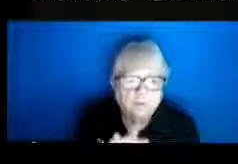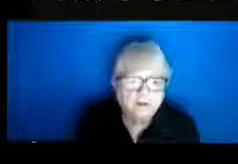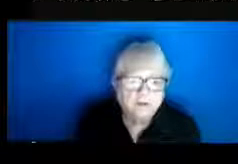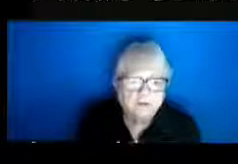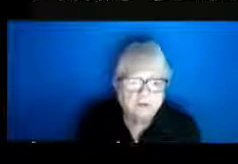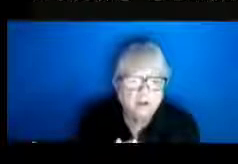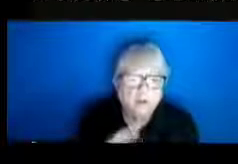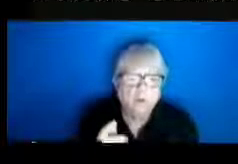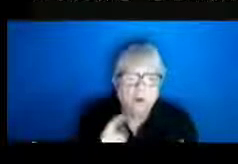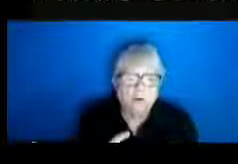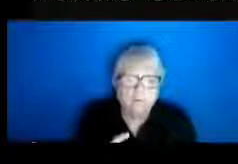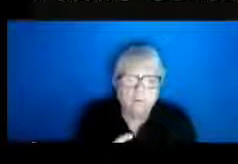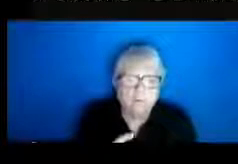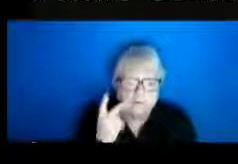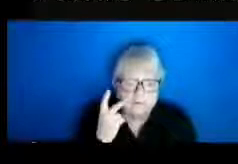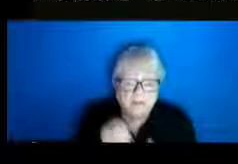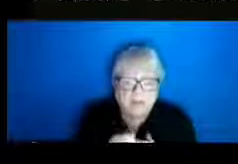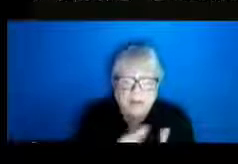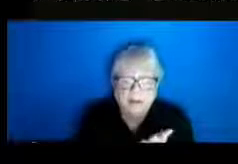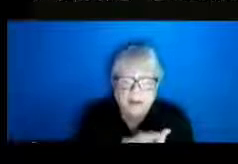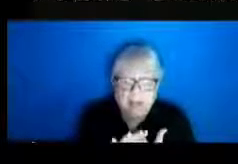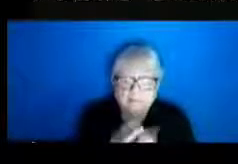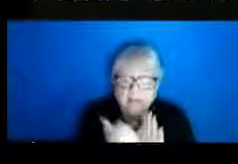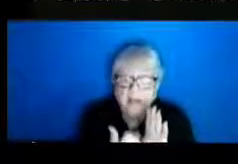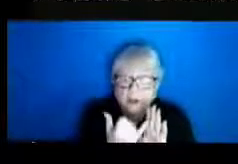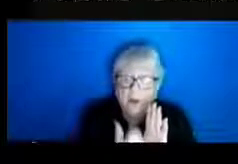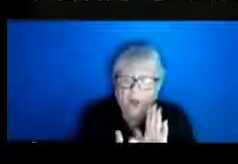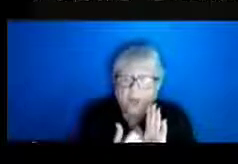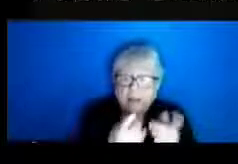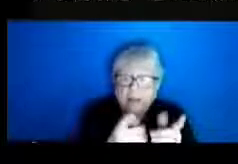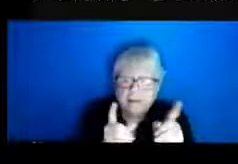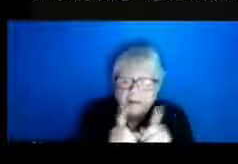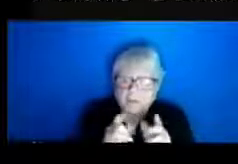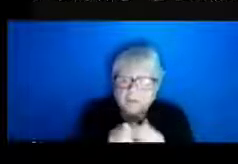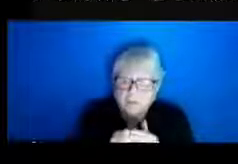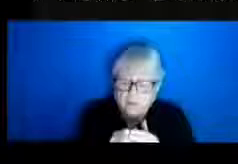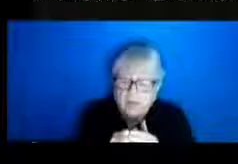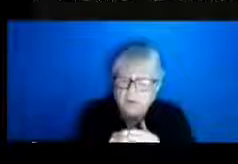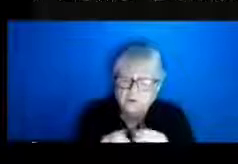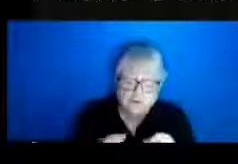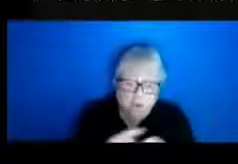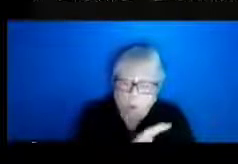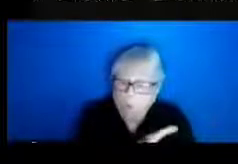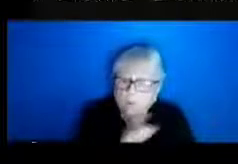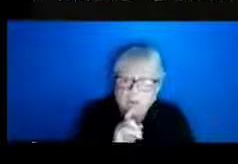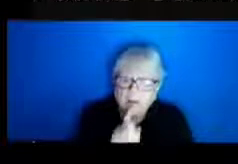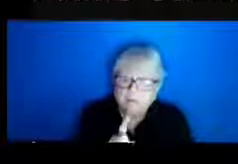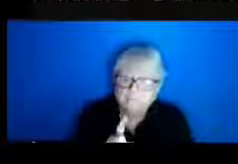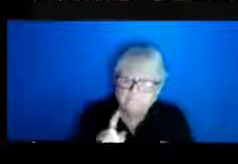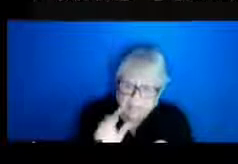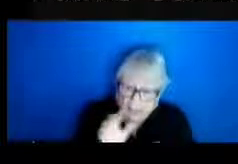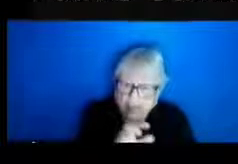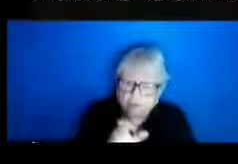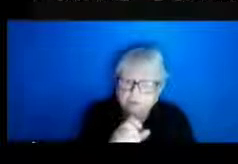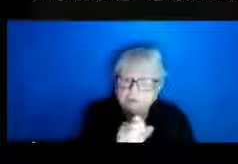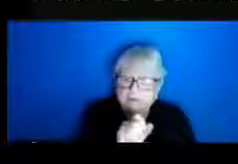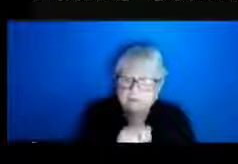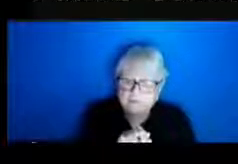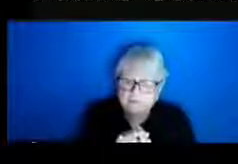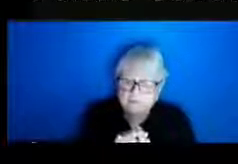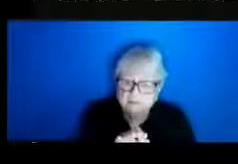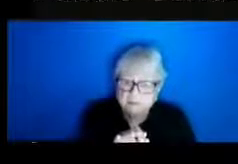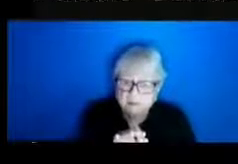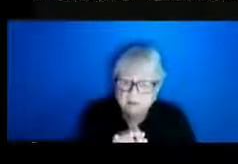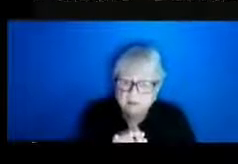congressional districts, we're able to nicely draw a congressional district that almost fully captures the county of San Francisco, but our congressional district